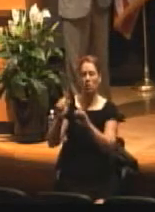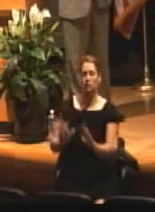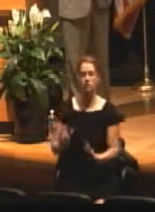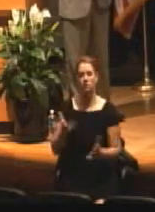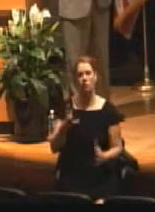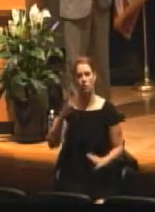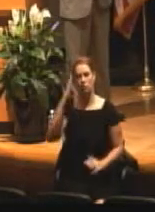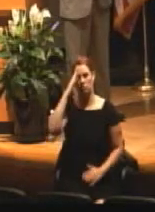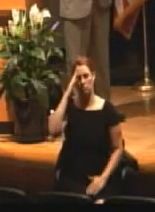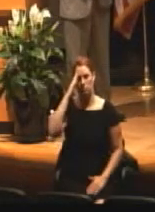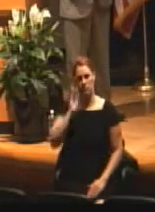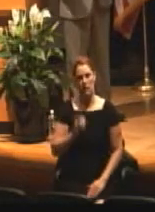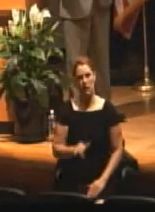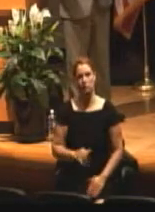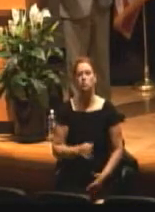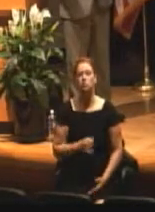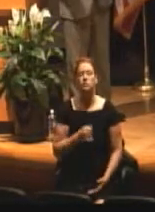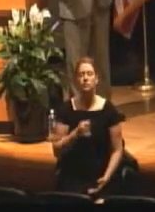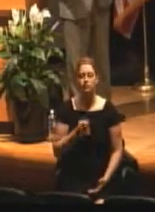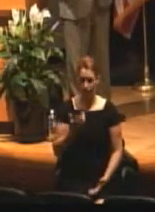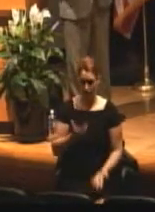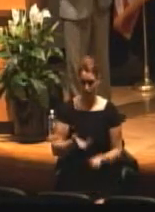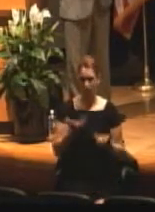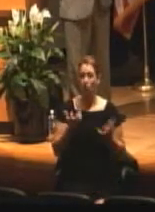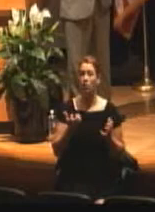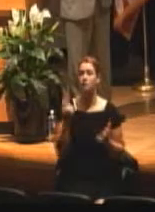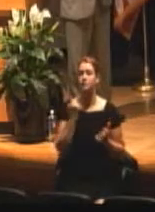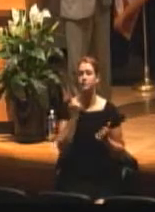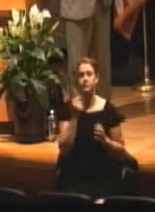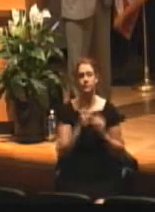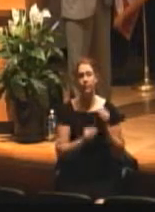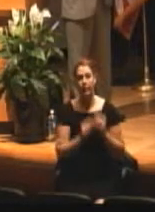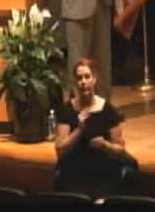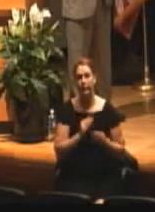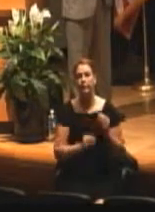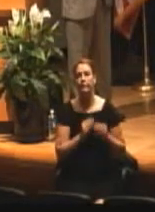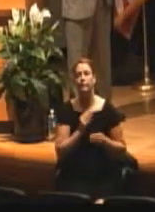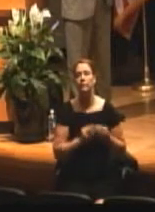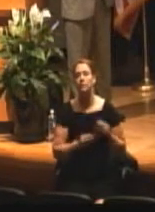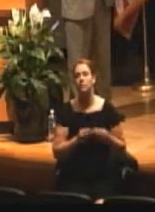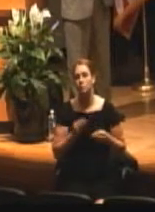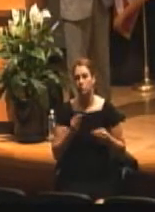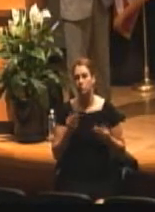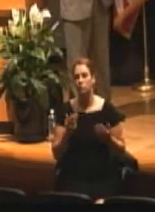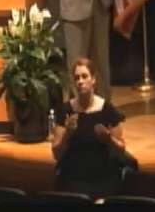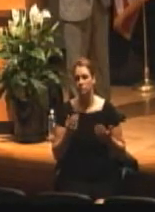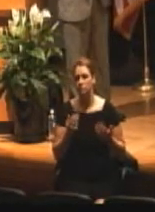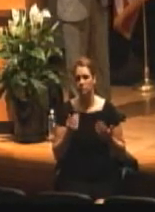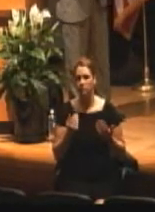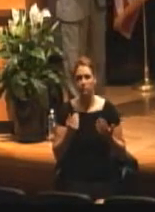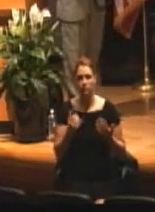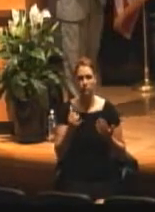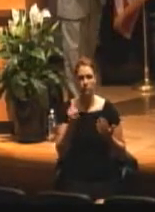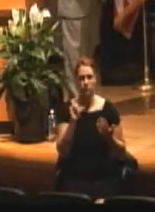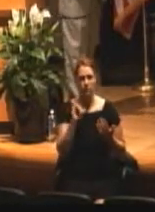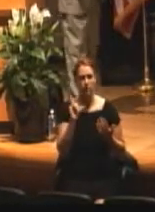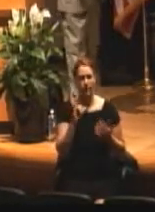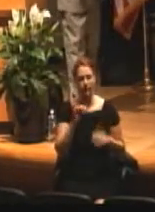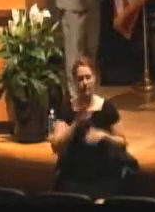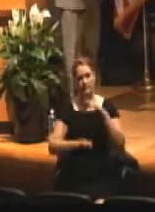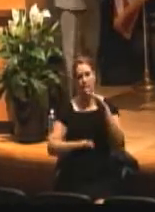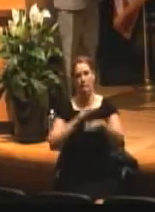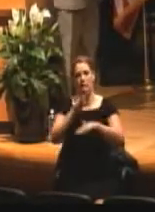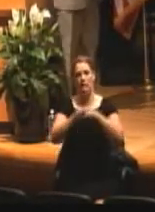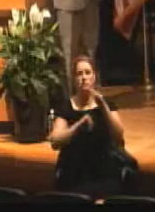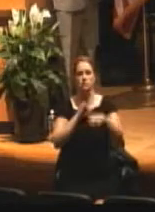restrictive on the appraisal. They might want something repaired on it, like you have to have hand railings on staircases, anything more than 3 steps or something